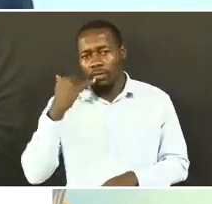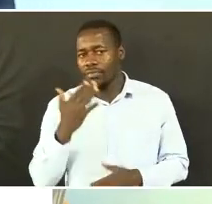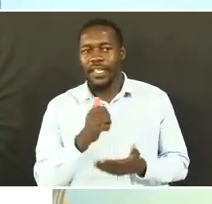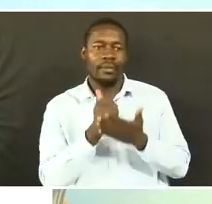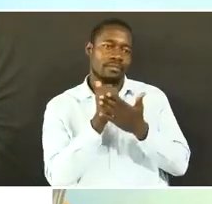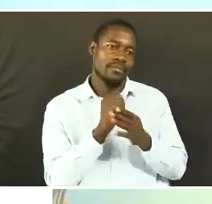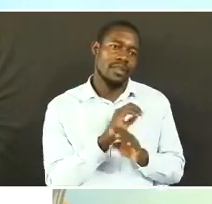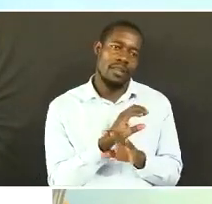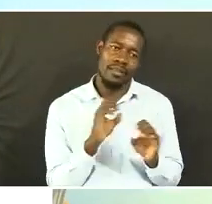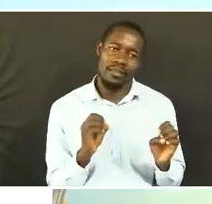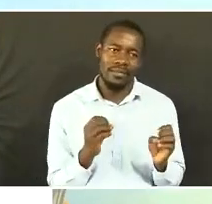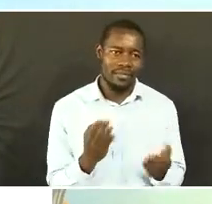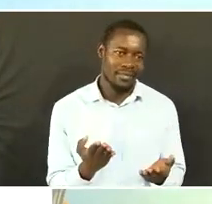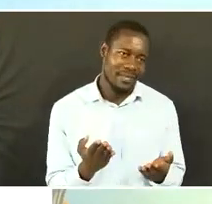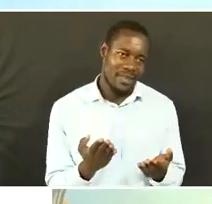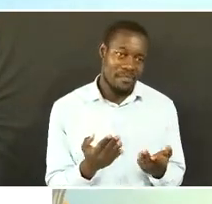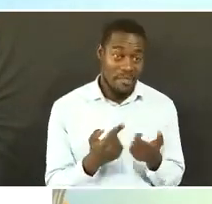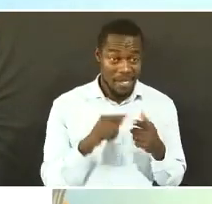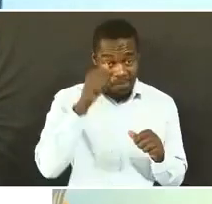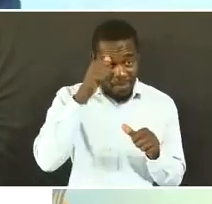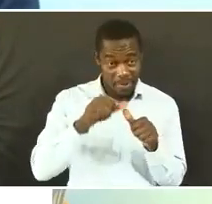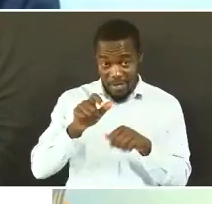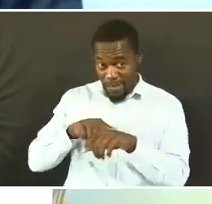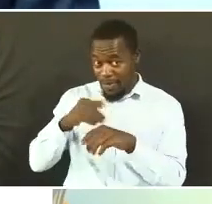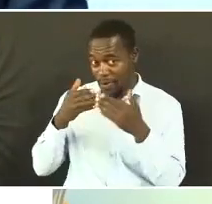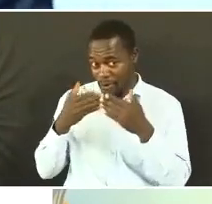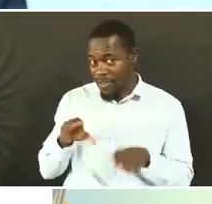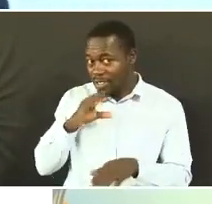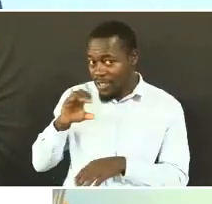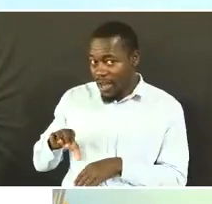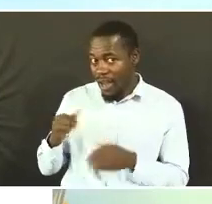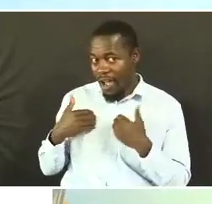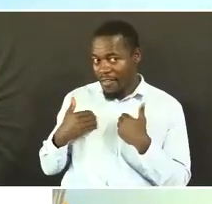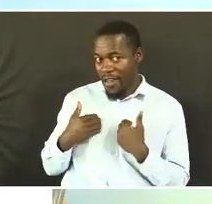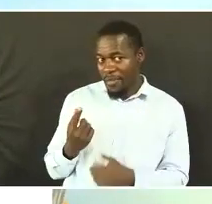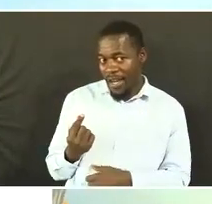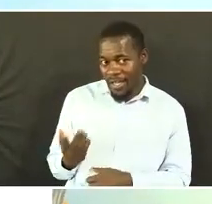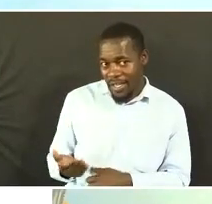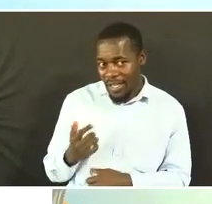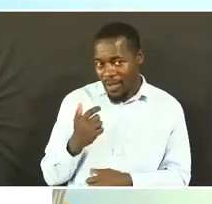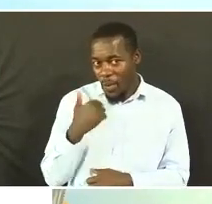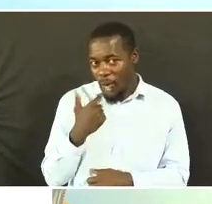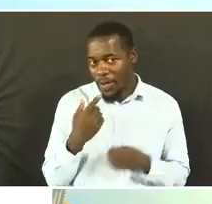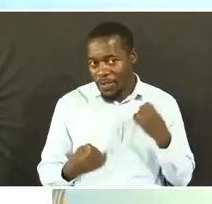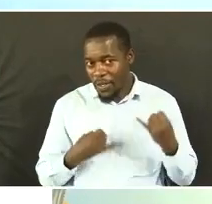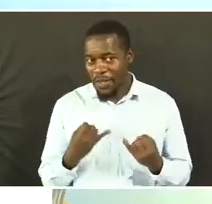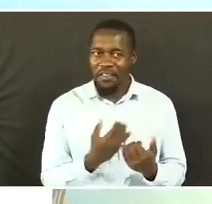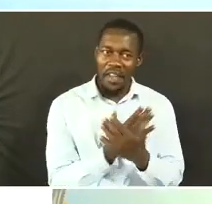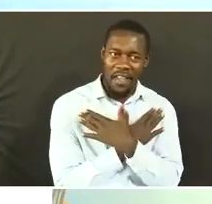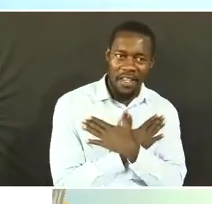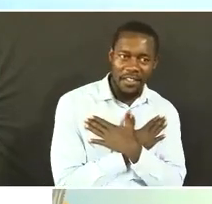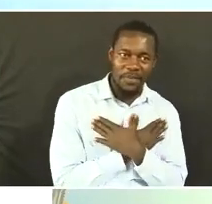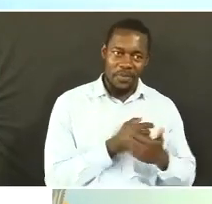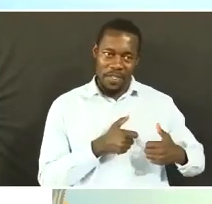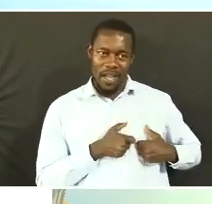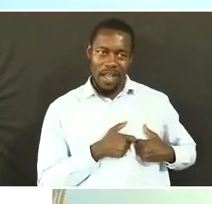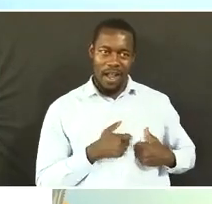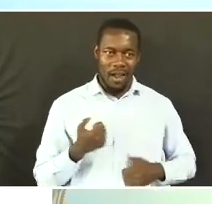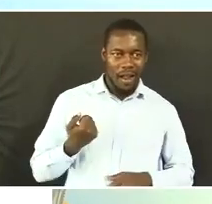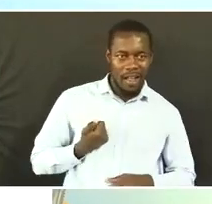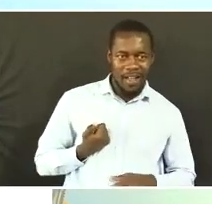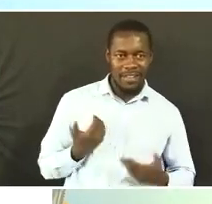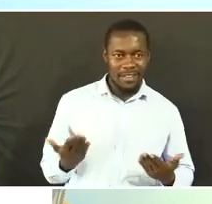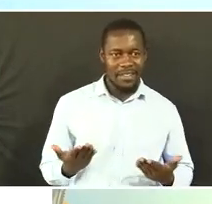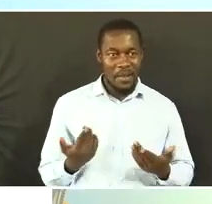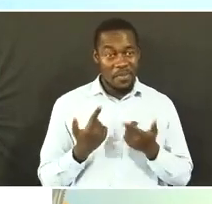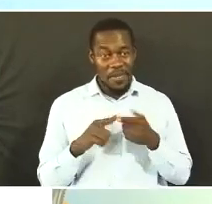now self-righteously quipped and punctuated it with an evil laugh. We told him to take out a good cover, but he could